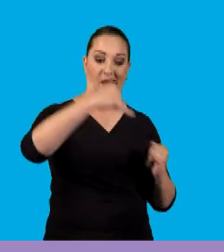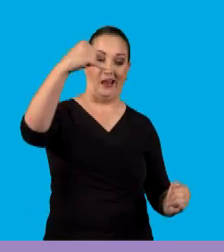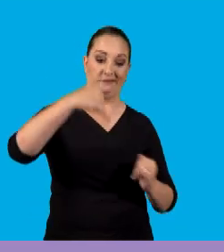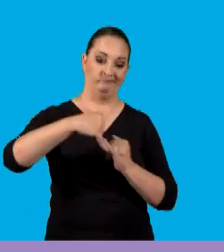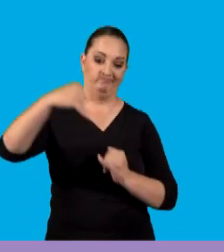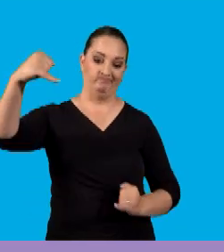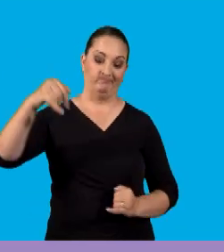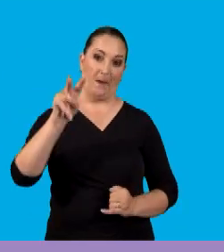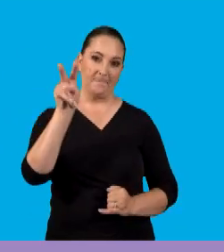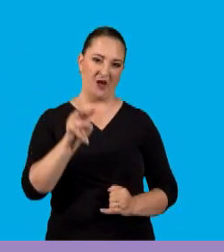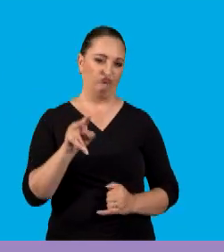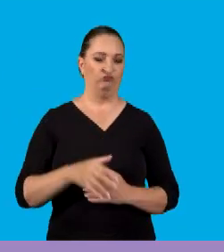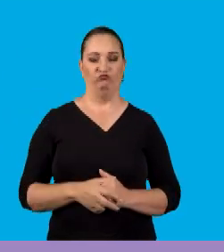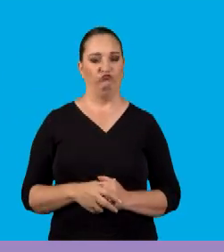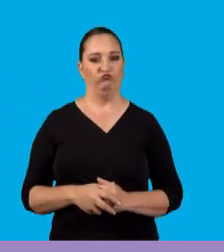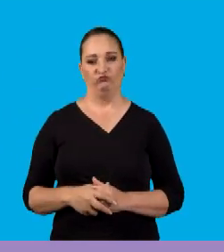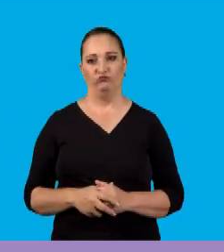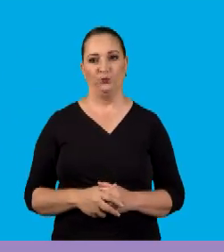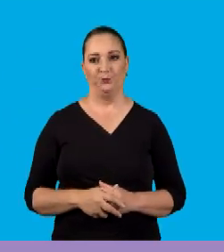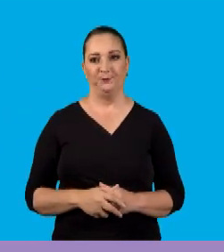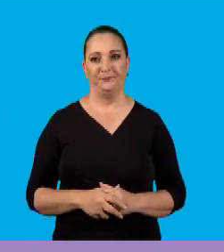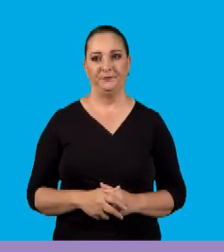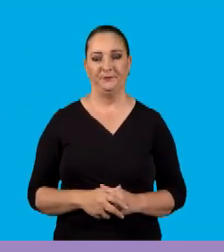Lines are not parallel